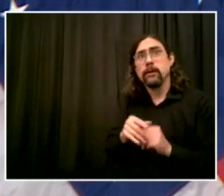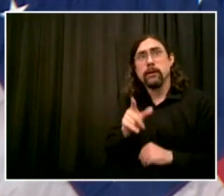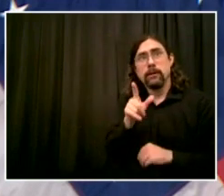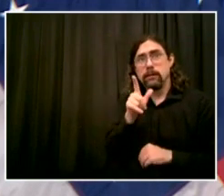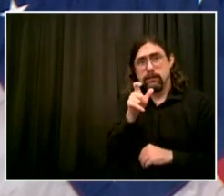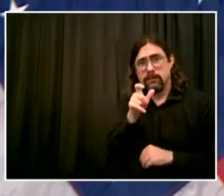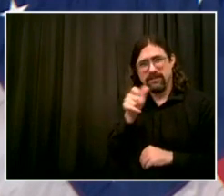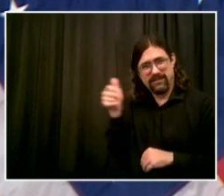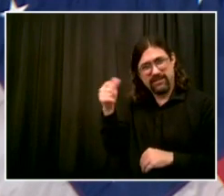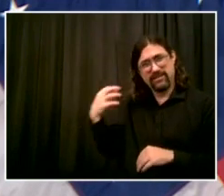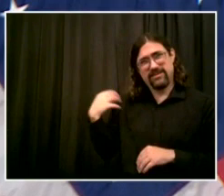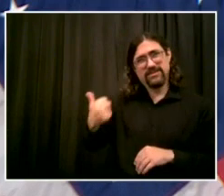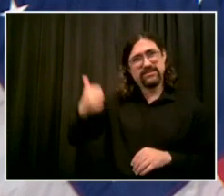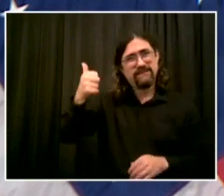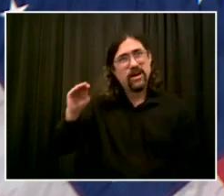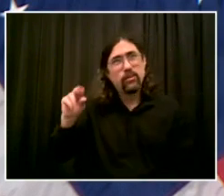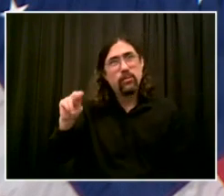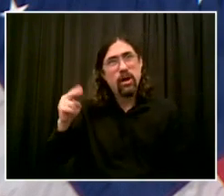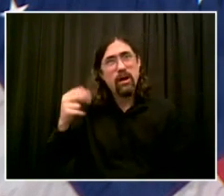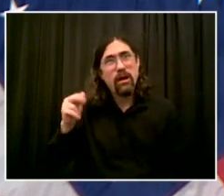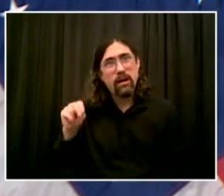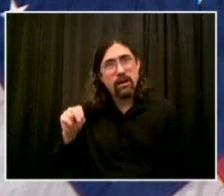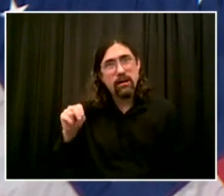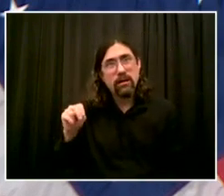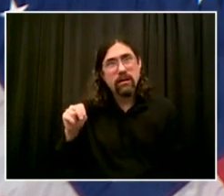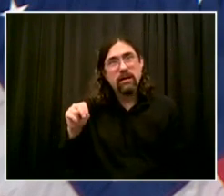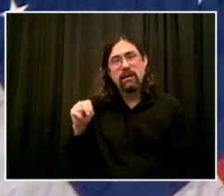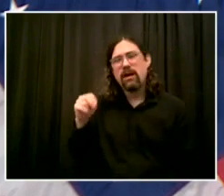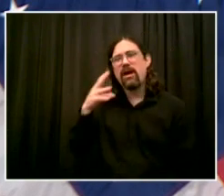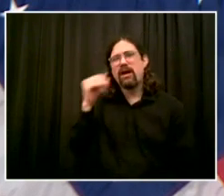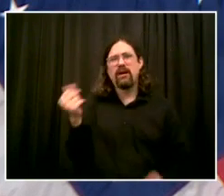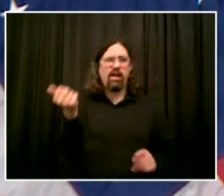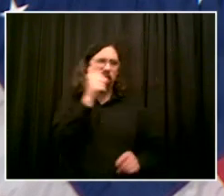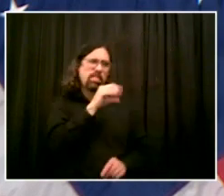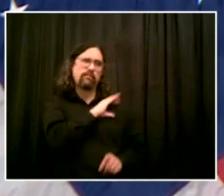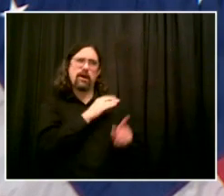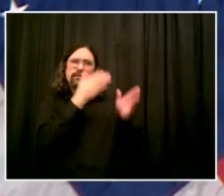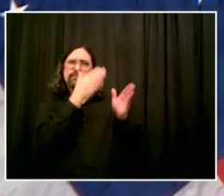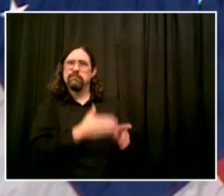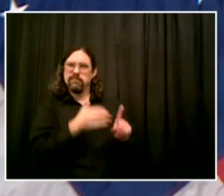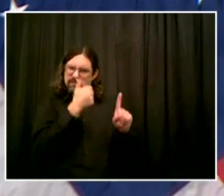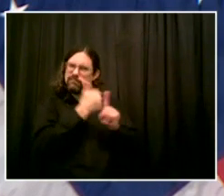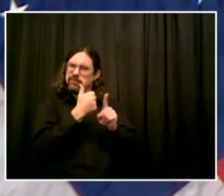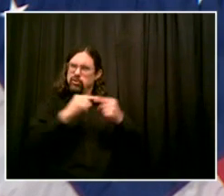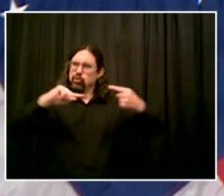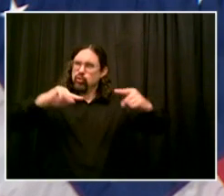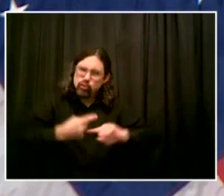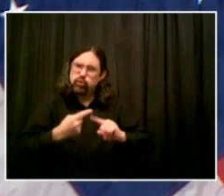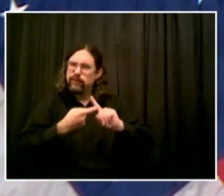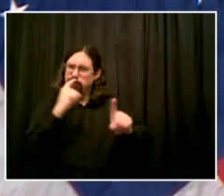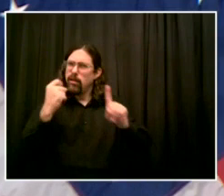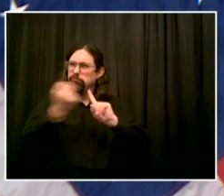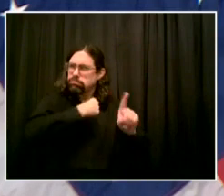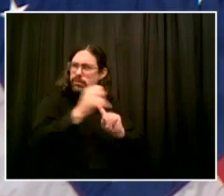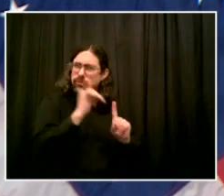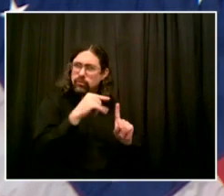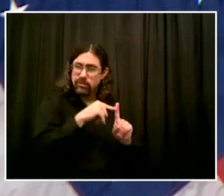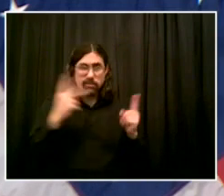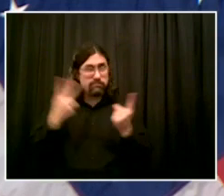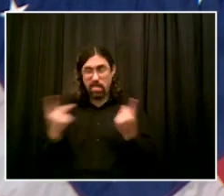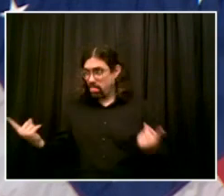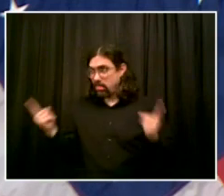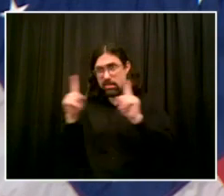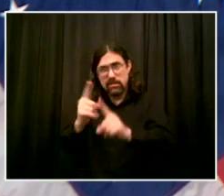how to keep New Yorkers safe. So, you know, that's what I'll pull out of that incident. Obviously, we got to do better as a society,